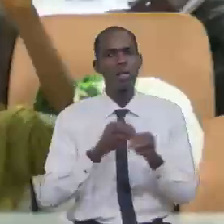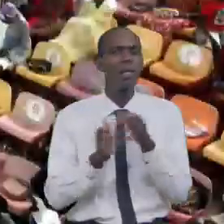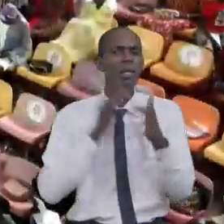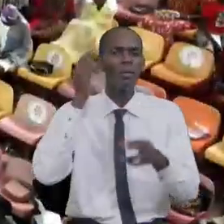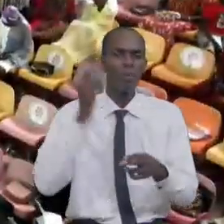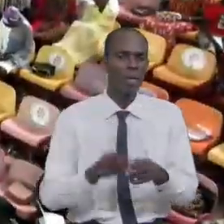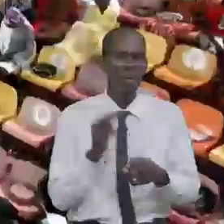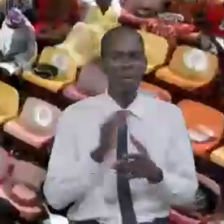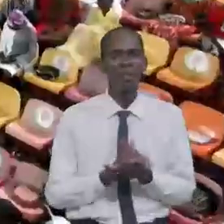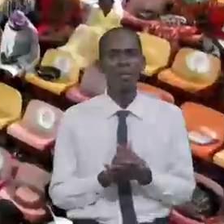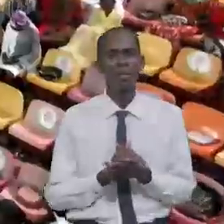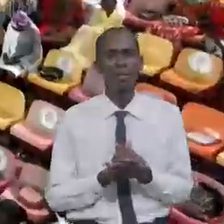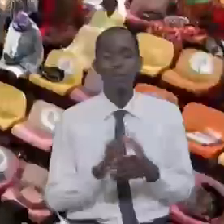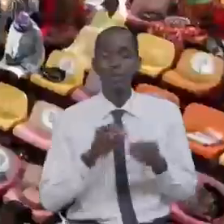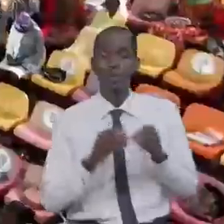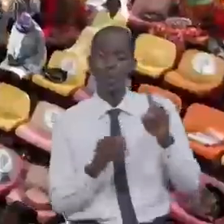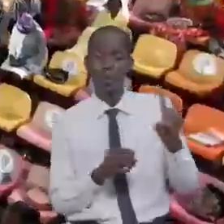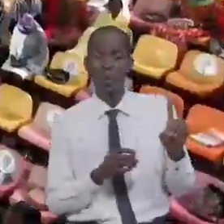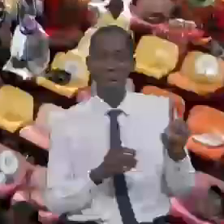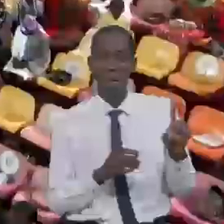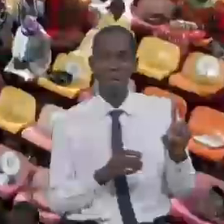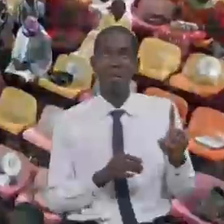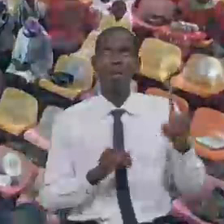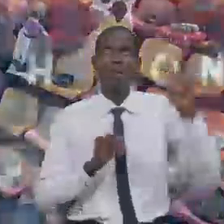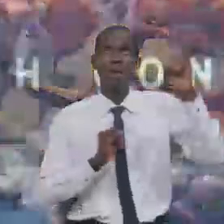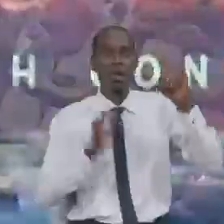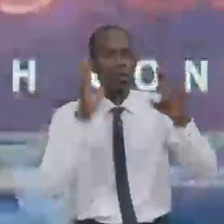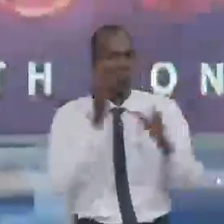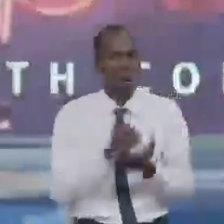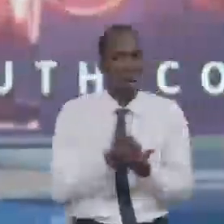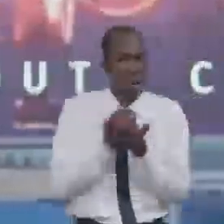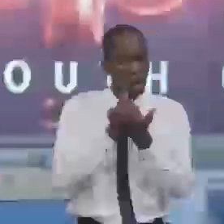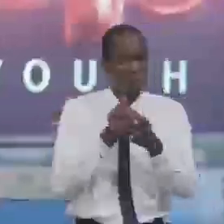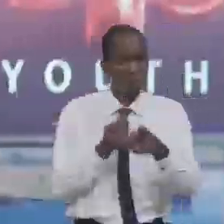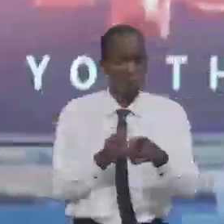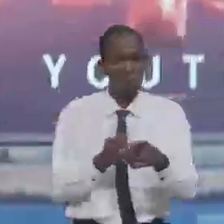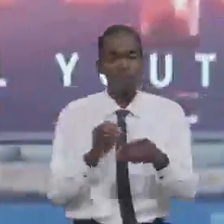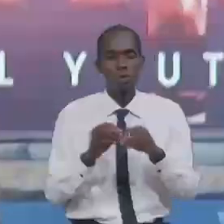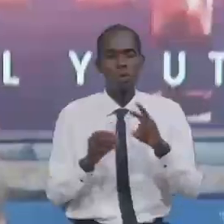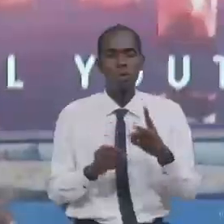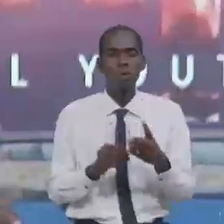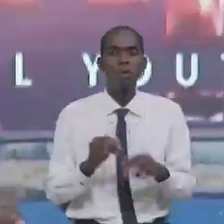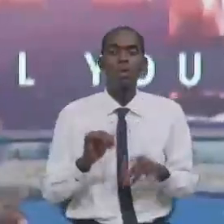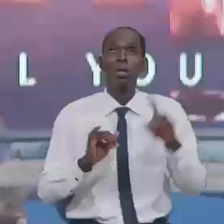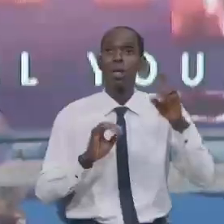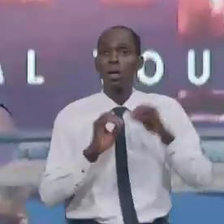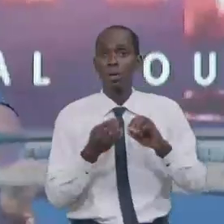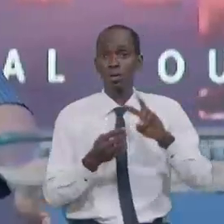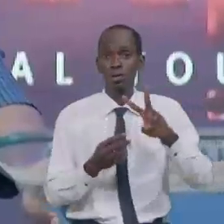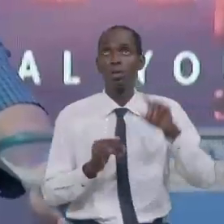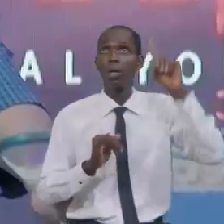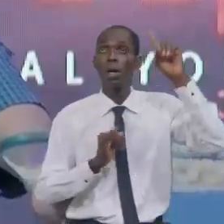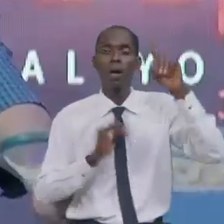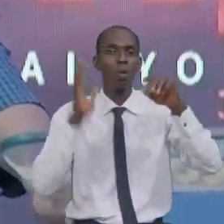name. Number one, I will help you. Number two, I will heal you.